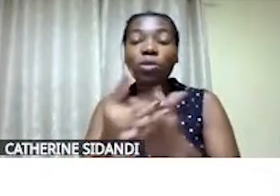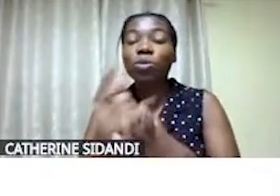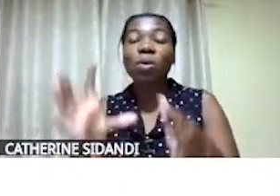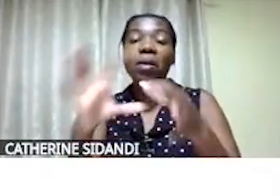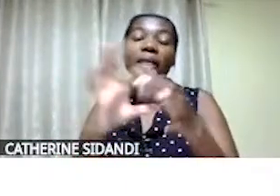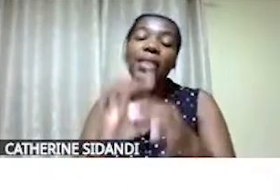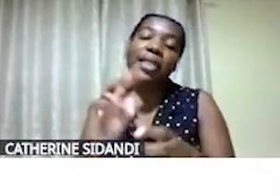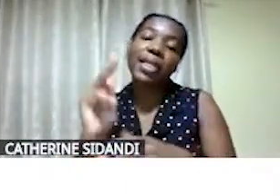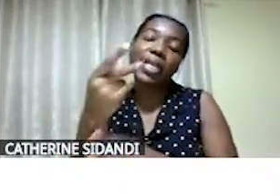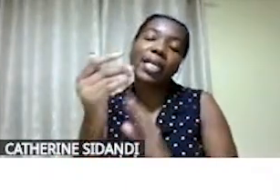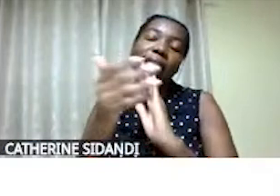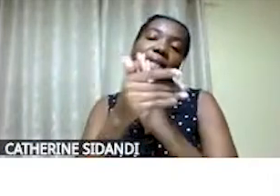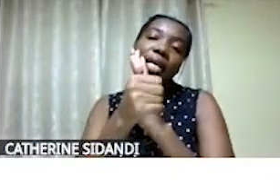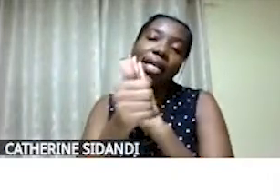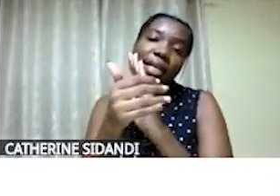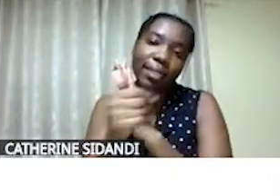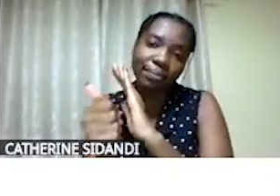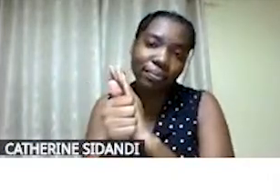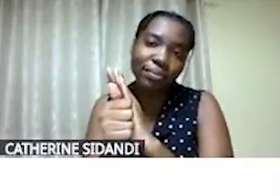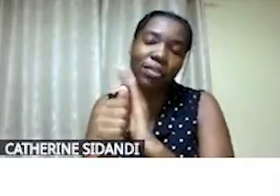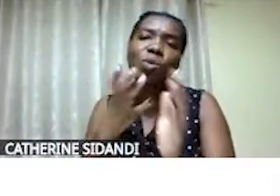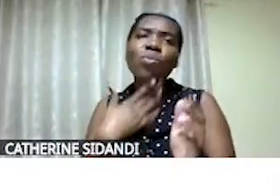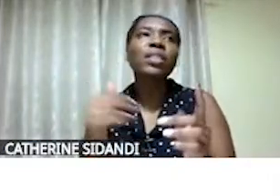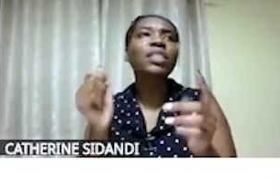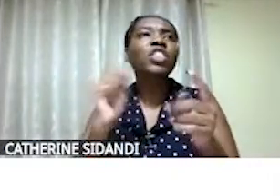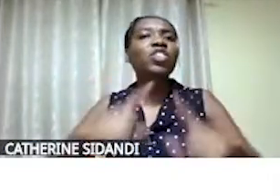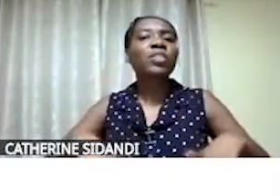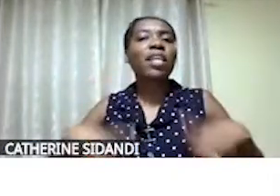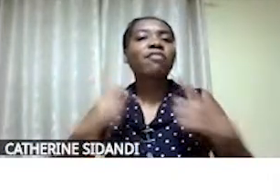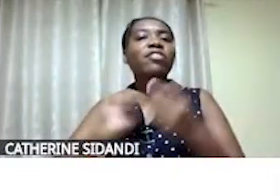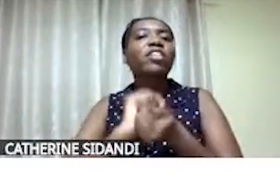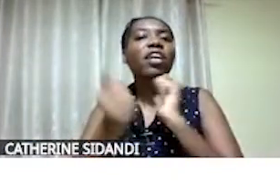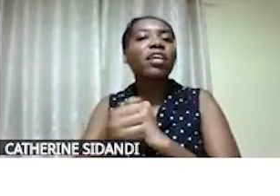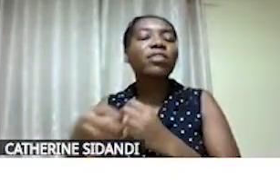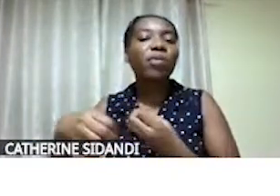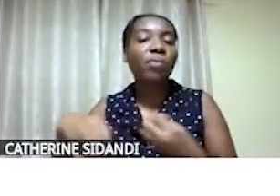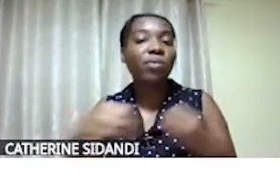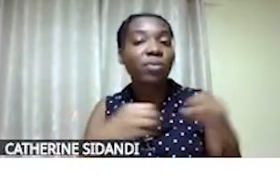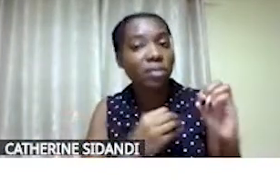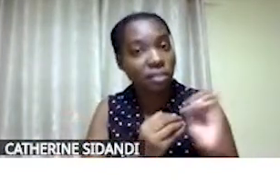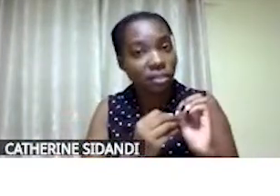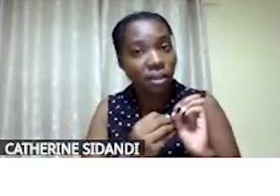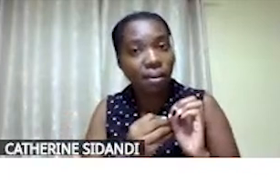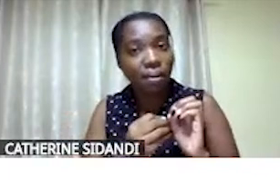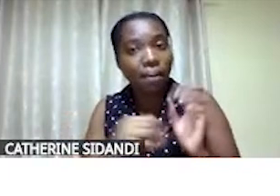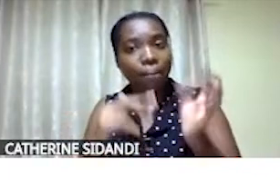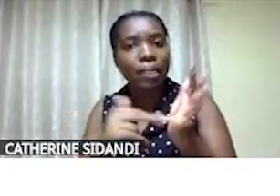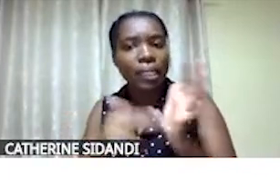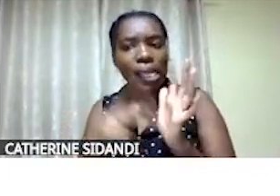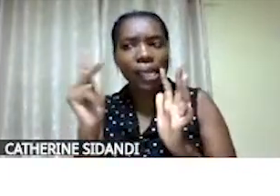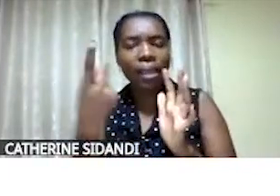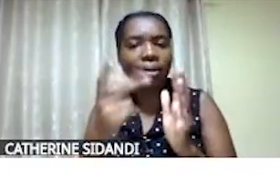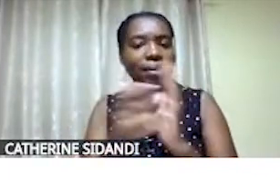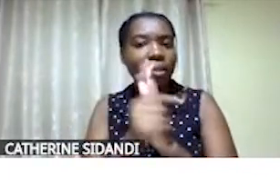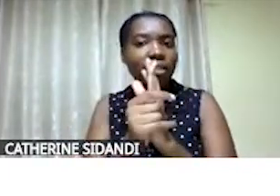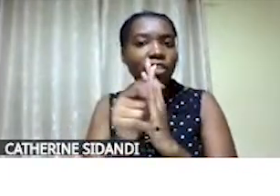to to life-changing opportunities, who is the Kenyan talent you're targeting? Are you targeting the